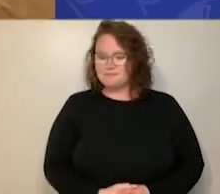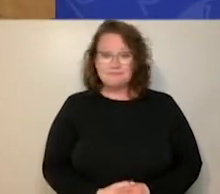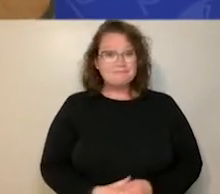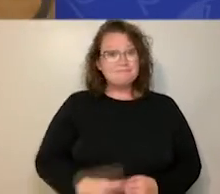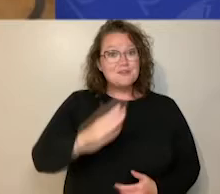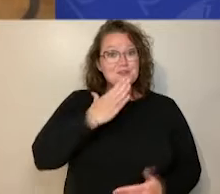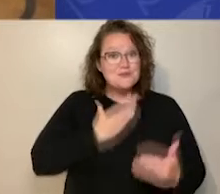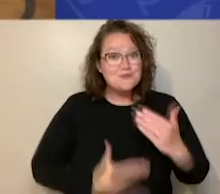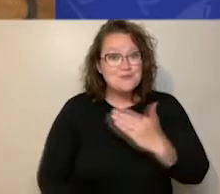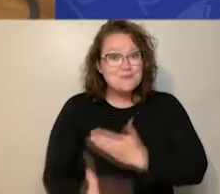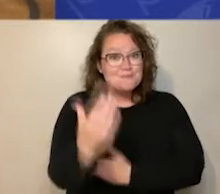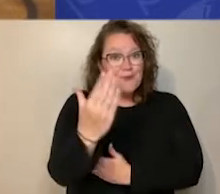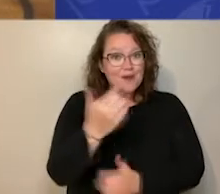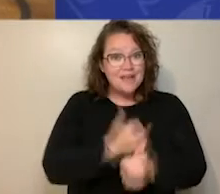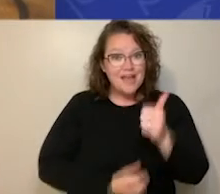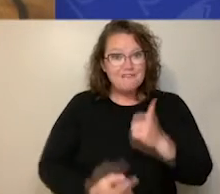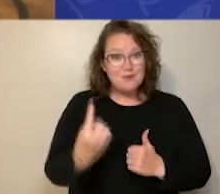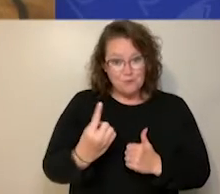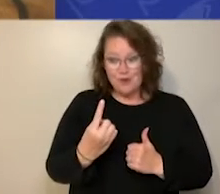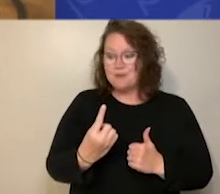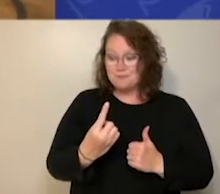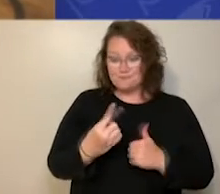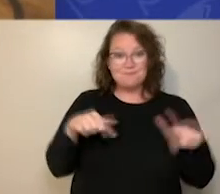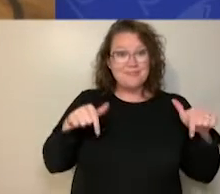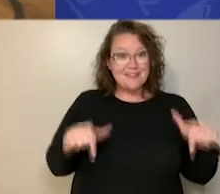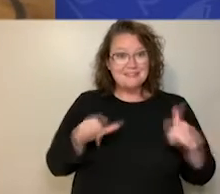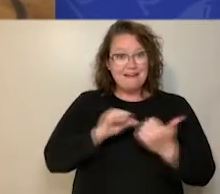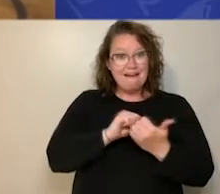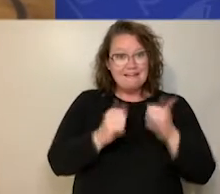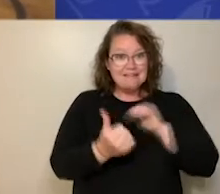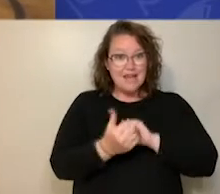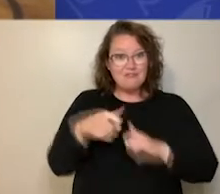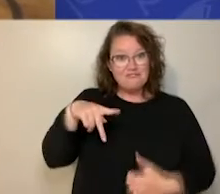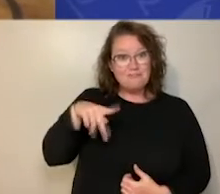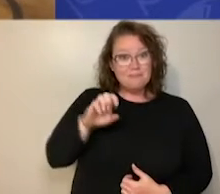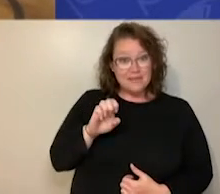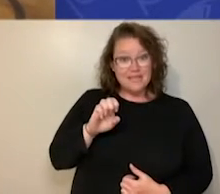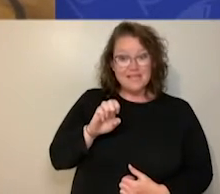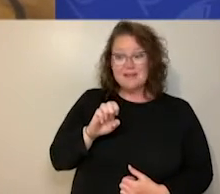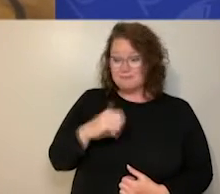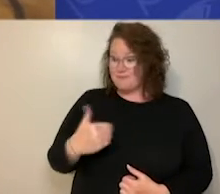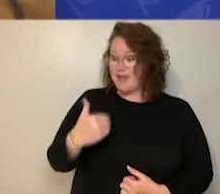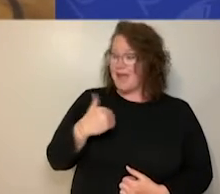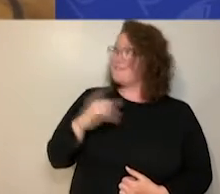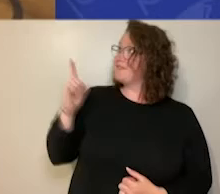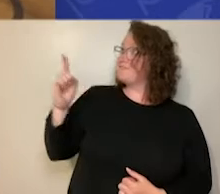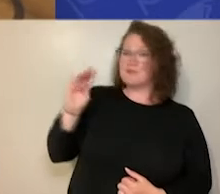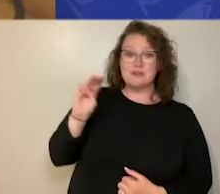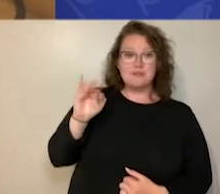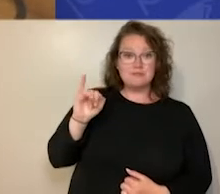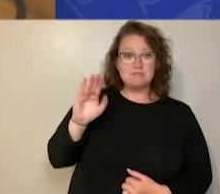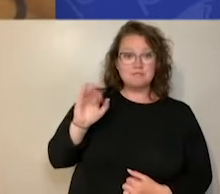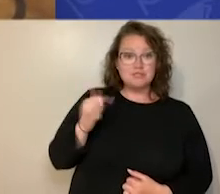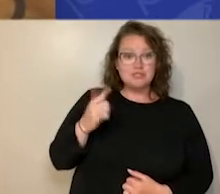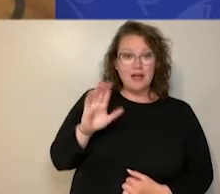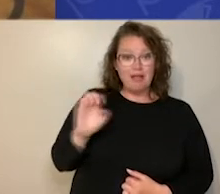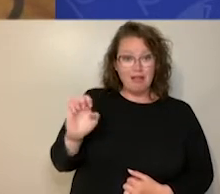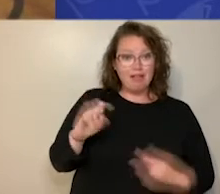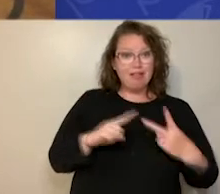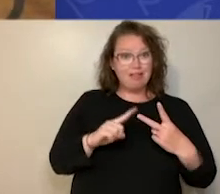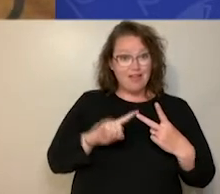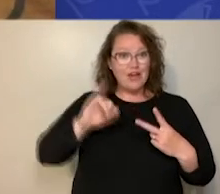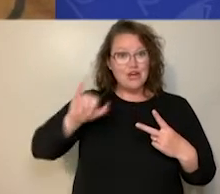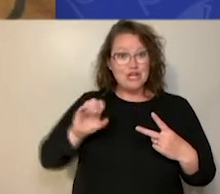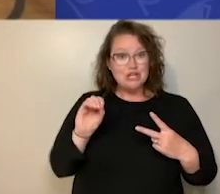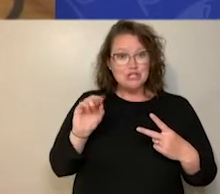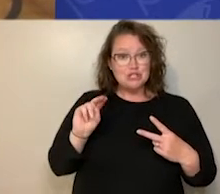Good morning, everybody. Jake Denny here again with Adaptive PE. I've got Miss Michelle Maisie with me again, and Jonathan Wells behind the